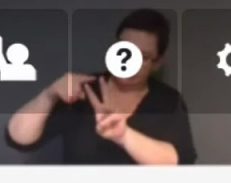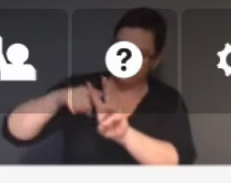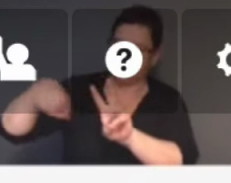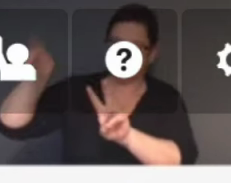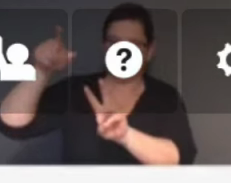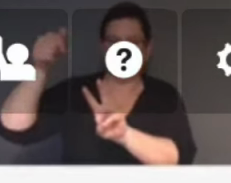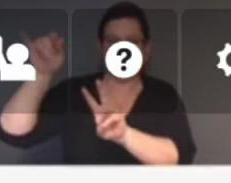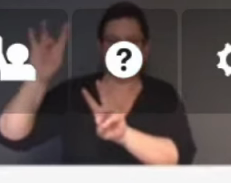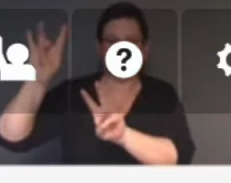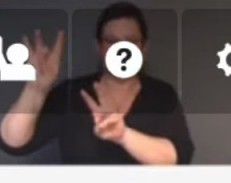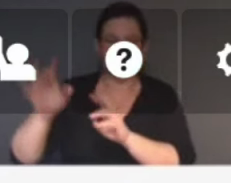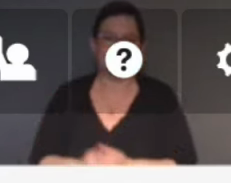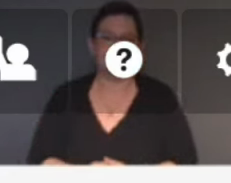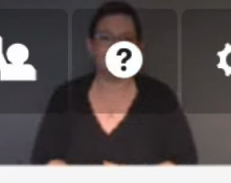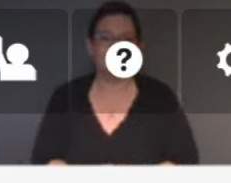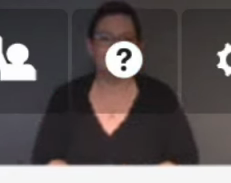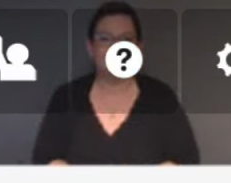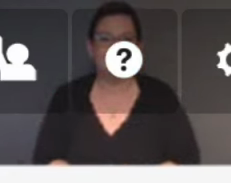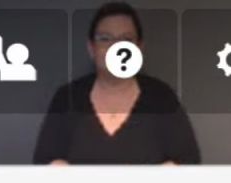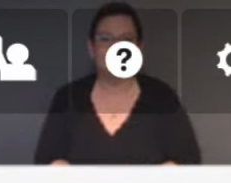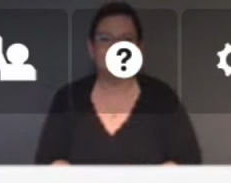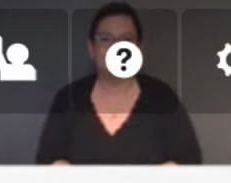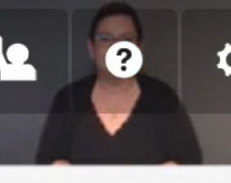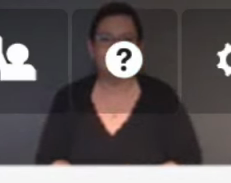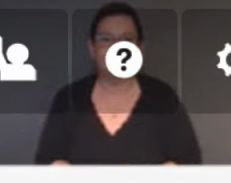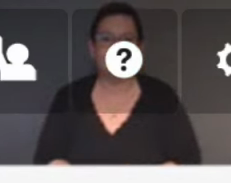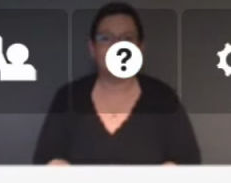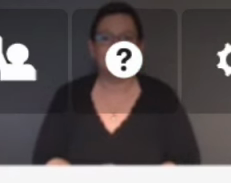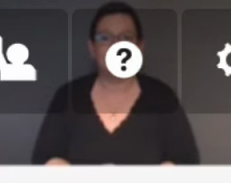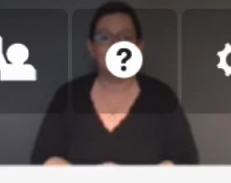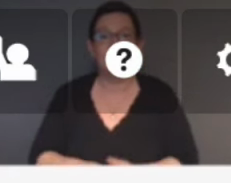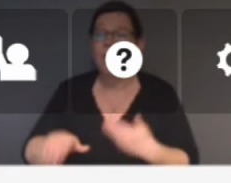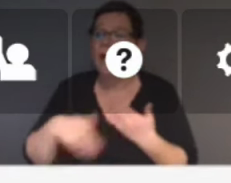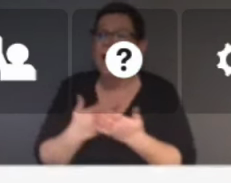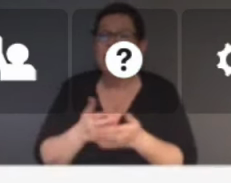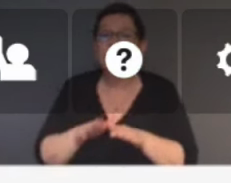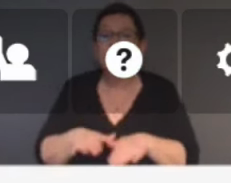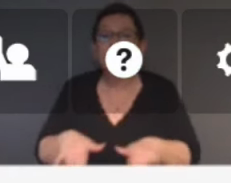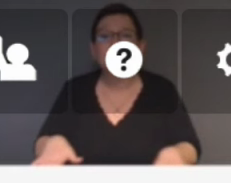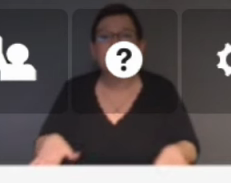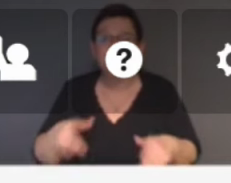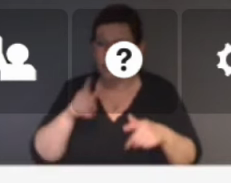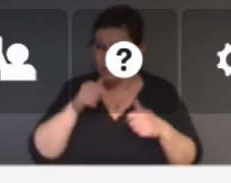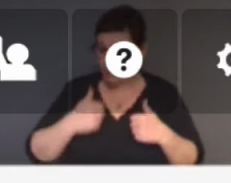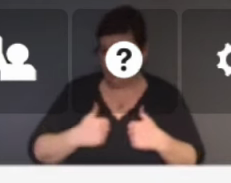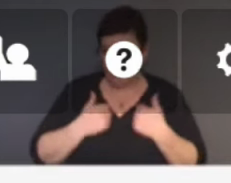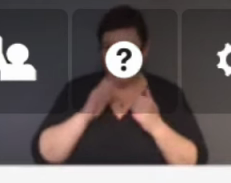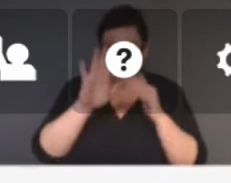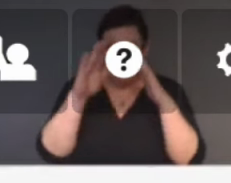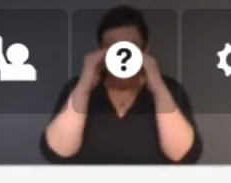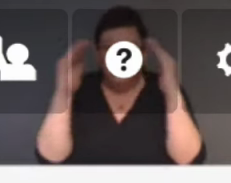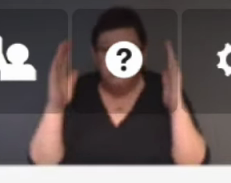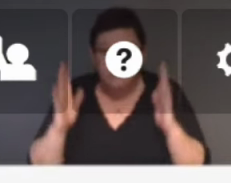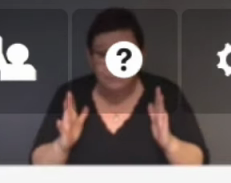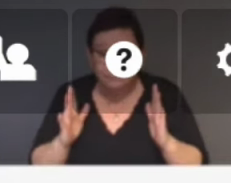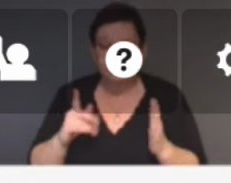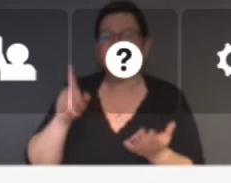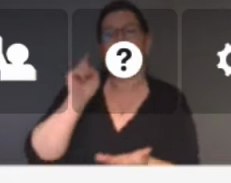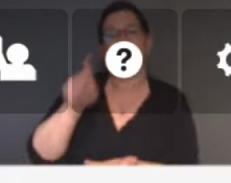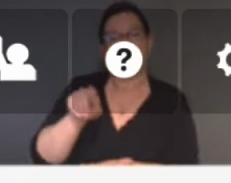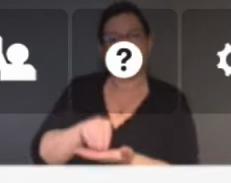You need to apply for all children in your household if you have not applied previously and nobody is receiving it for